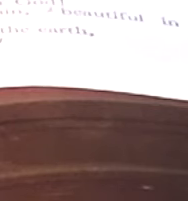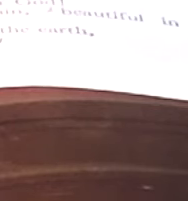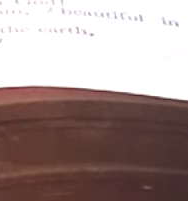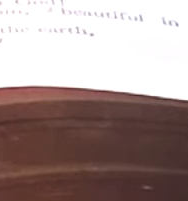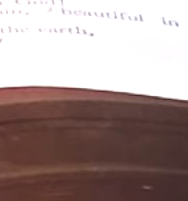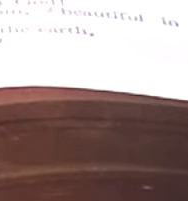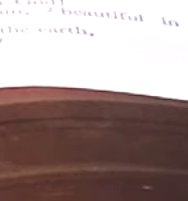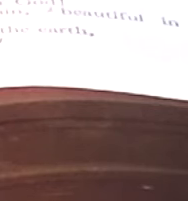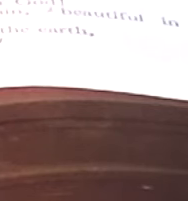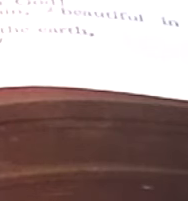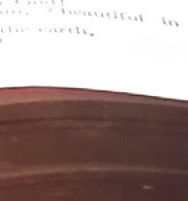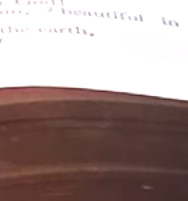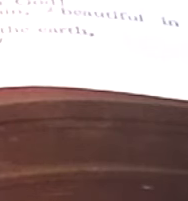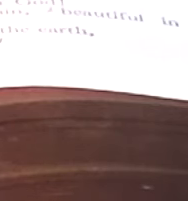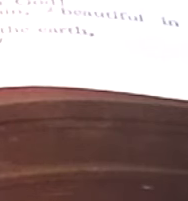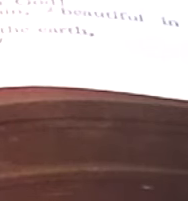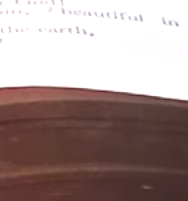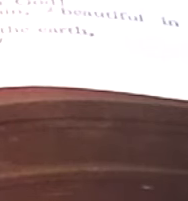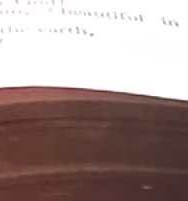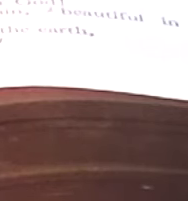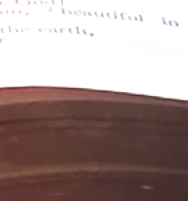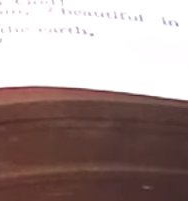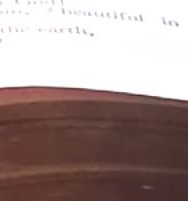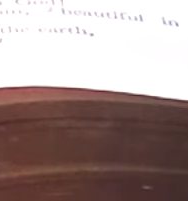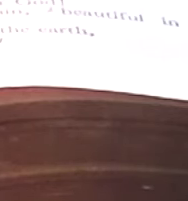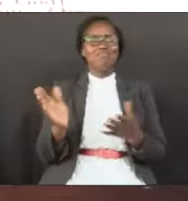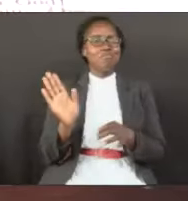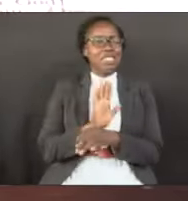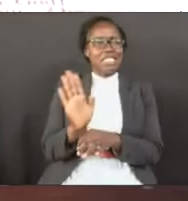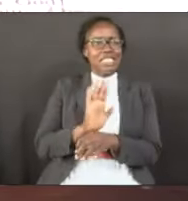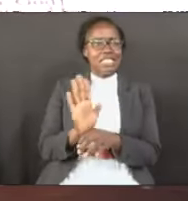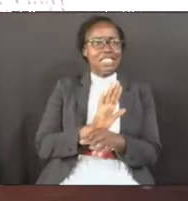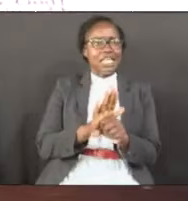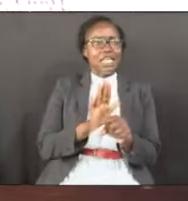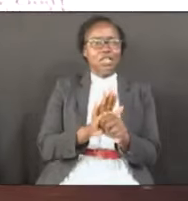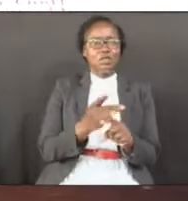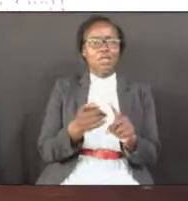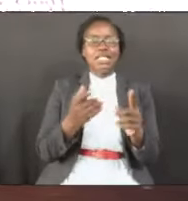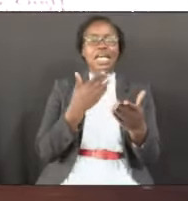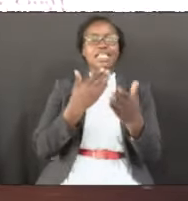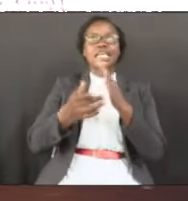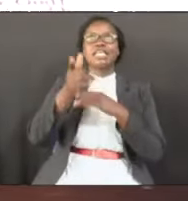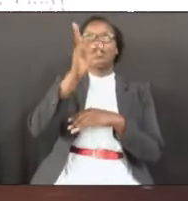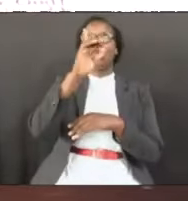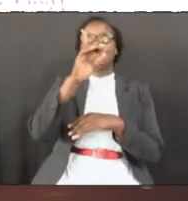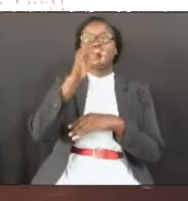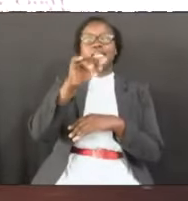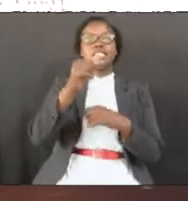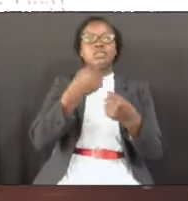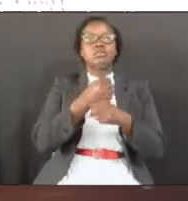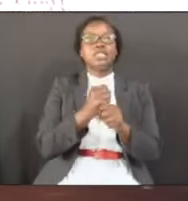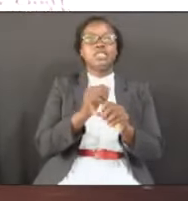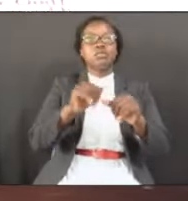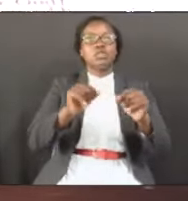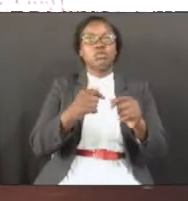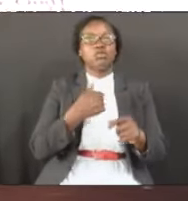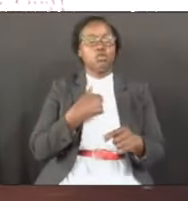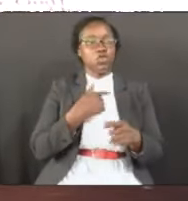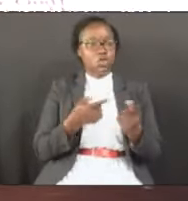because of so many engagements. But I thank the Lord, He has made it possible for me to be here.